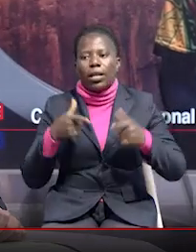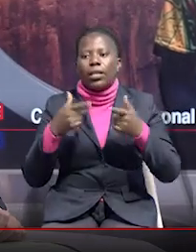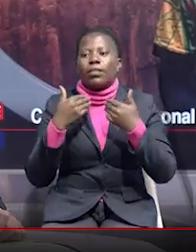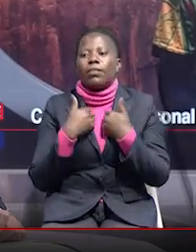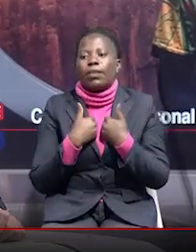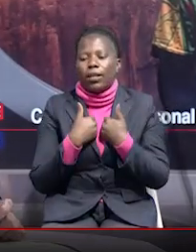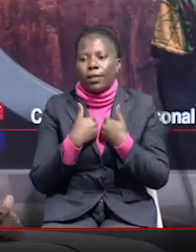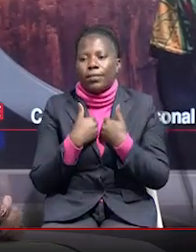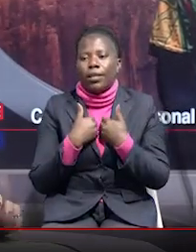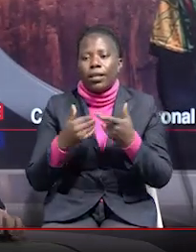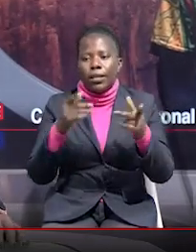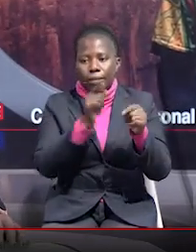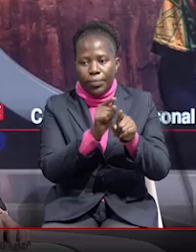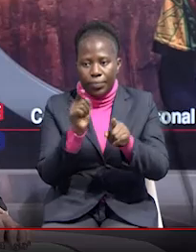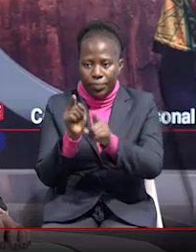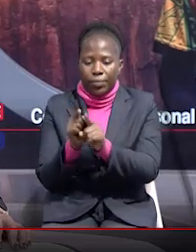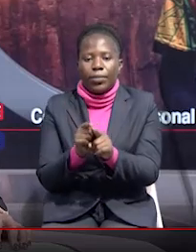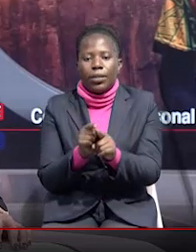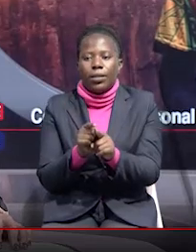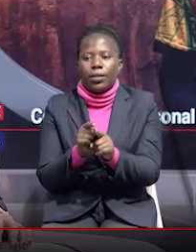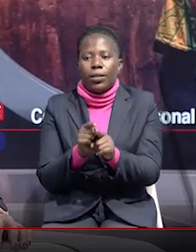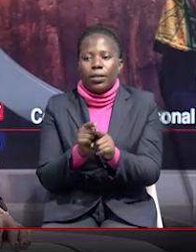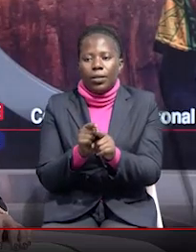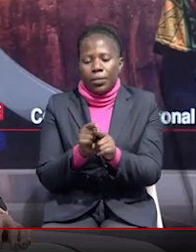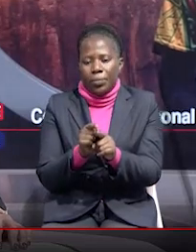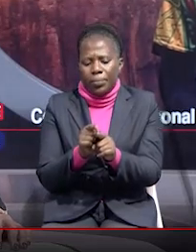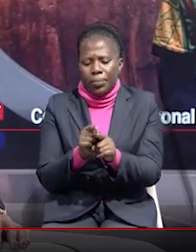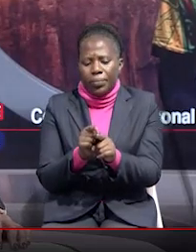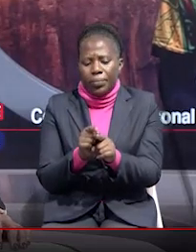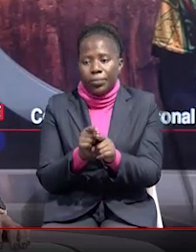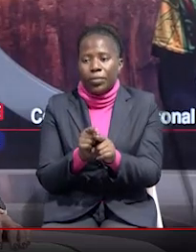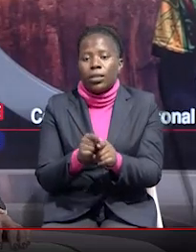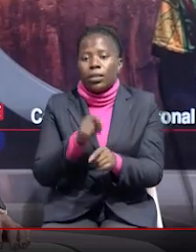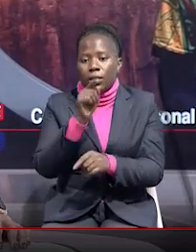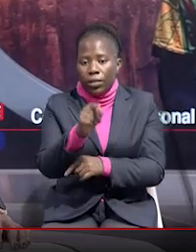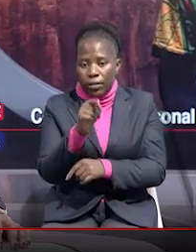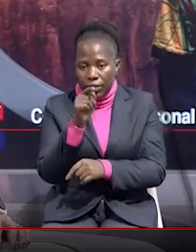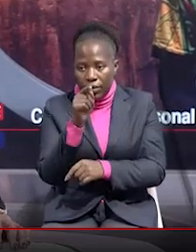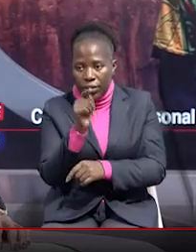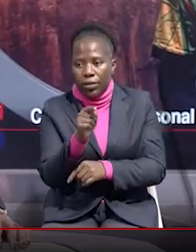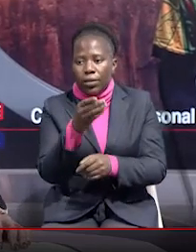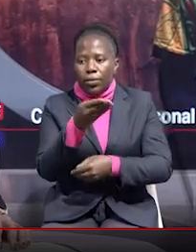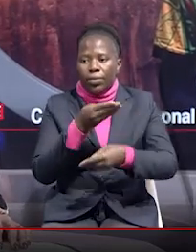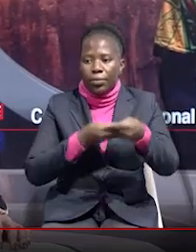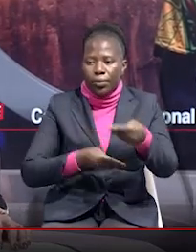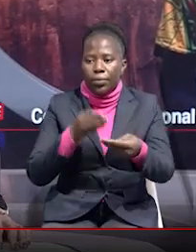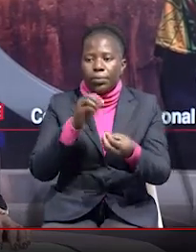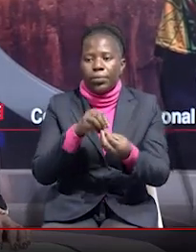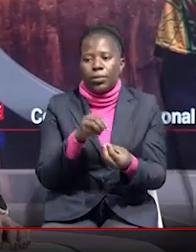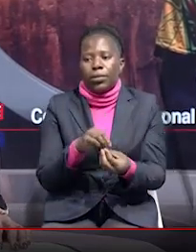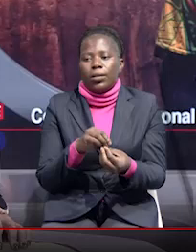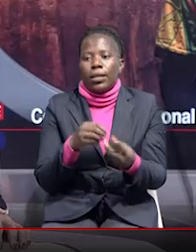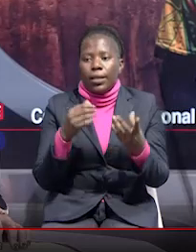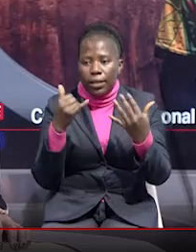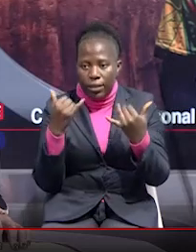high demand and constrained supply often leads to price pressures, increased imports, and exchange rate stress. More